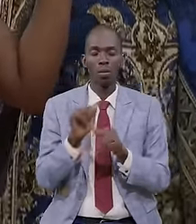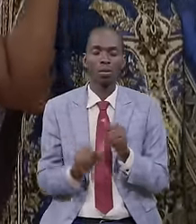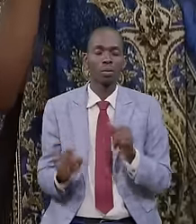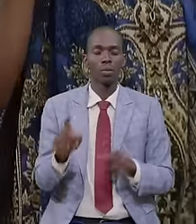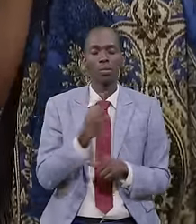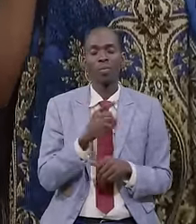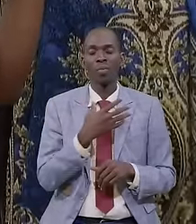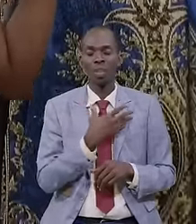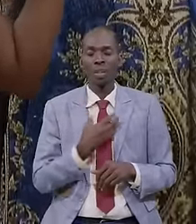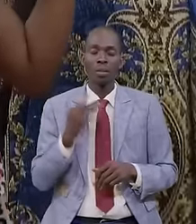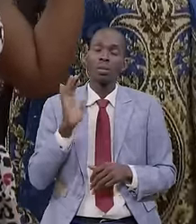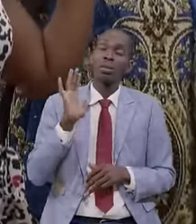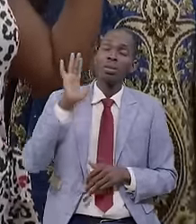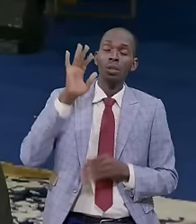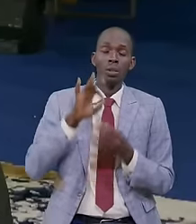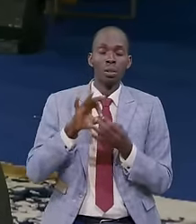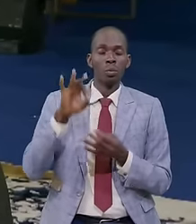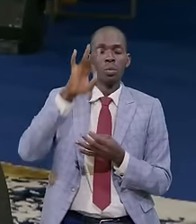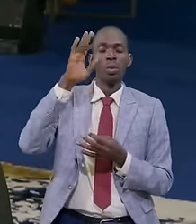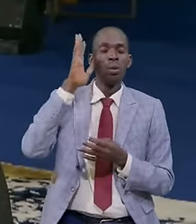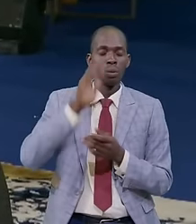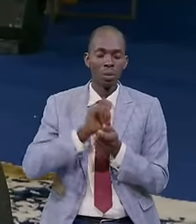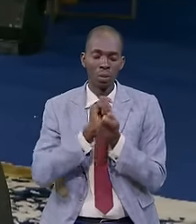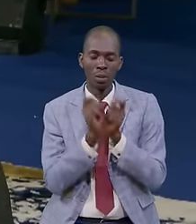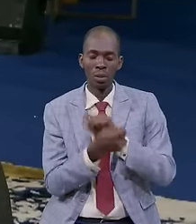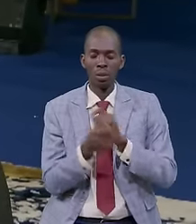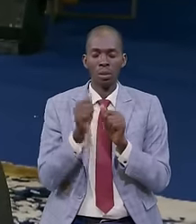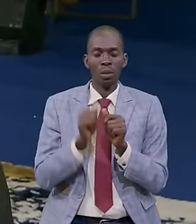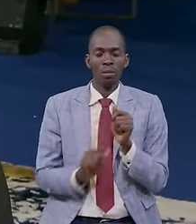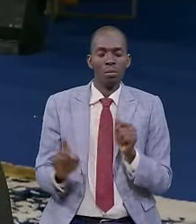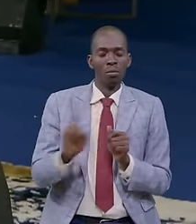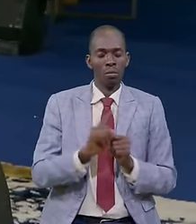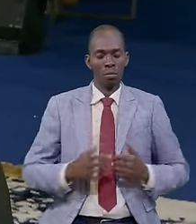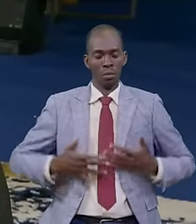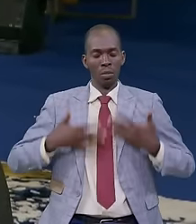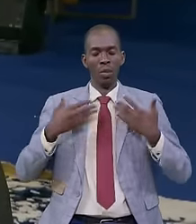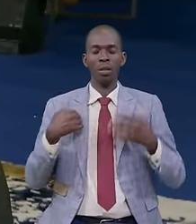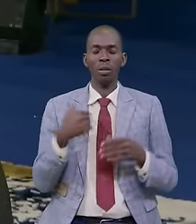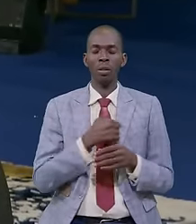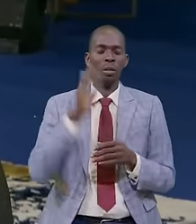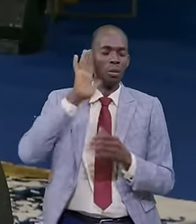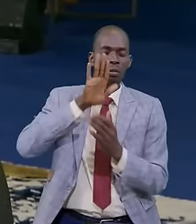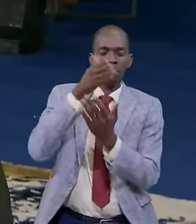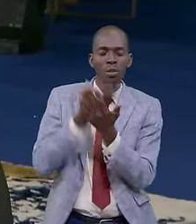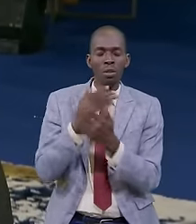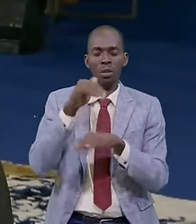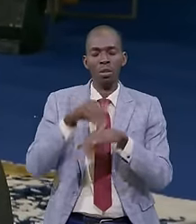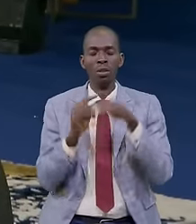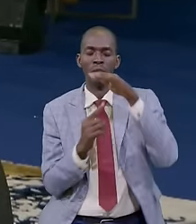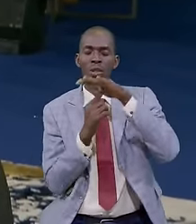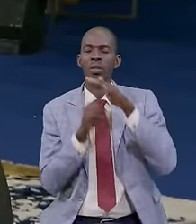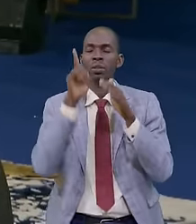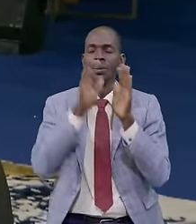your spirit will transform every life and will get to the place you want us to get to